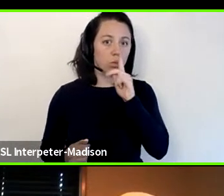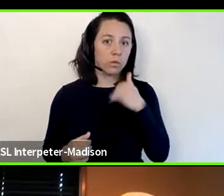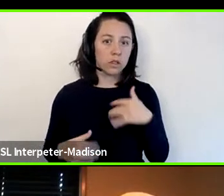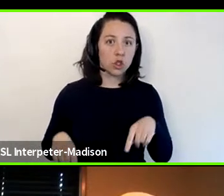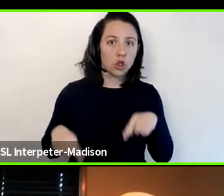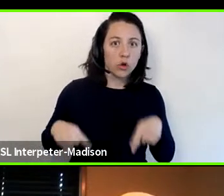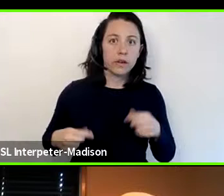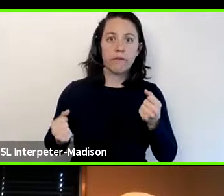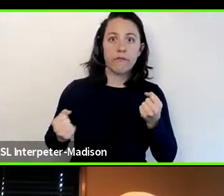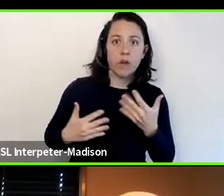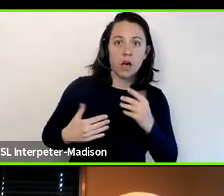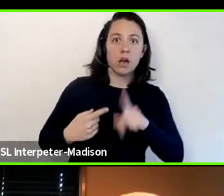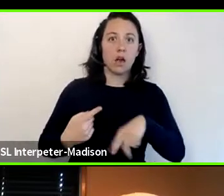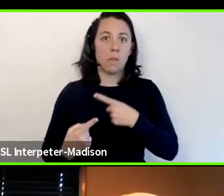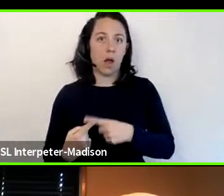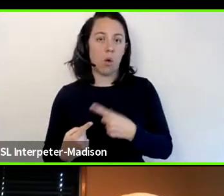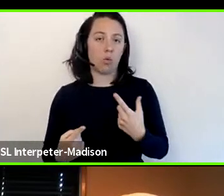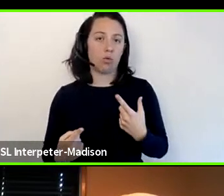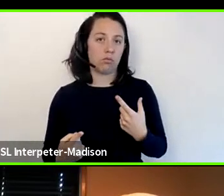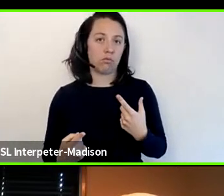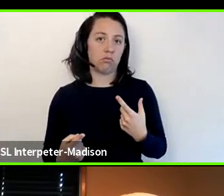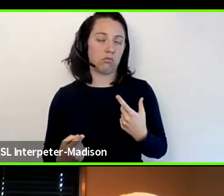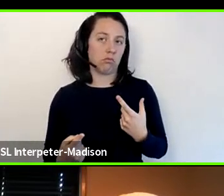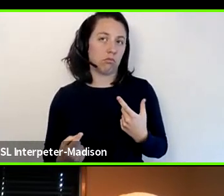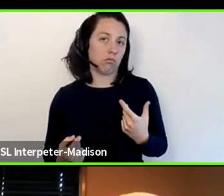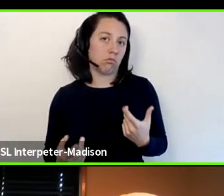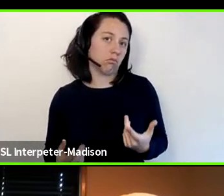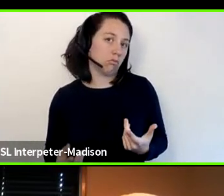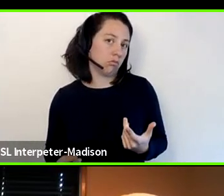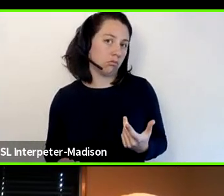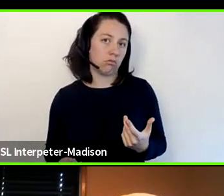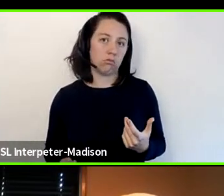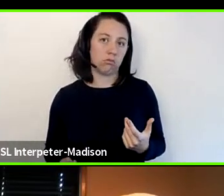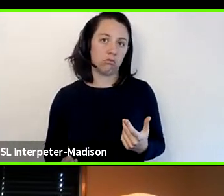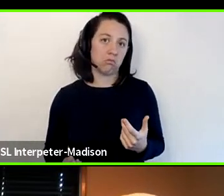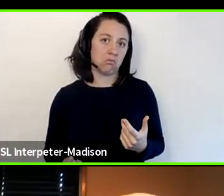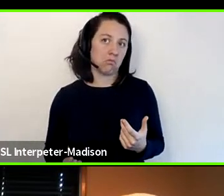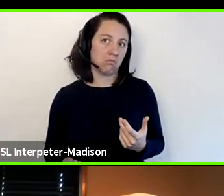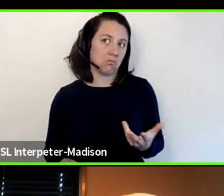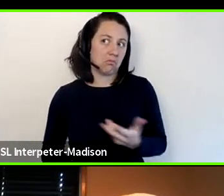the possibility that the vaccines are not safe.